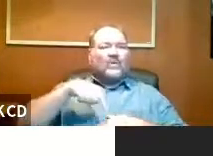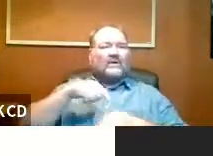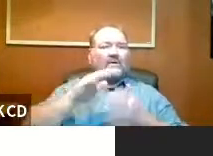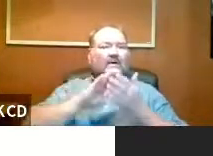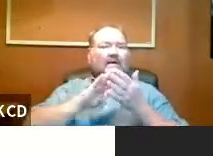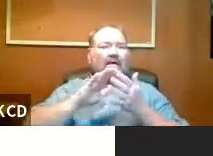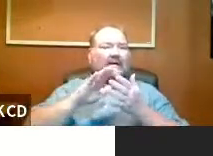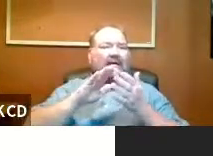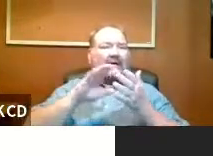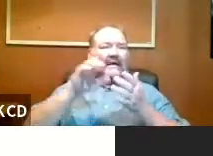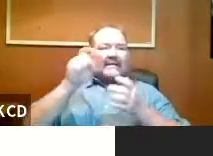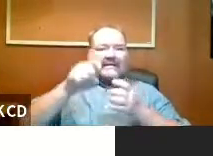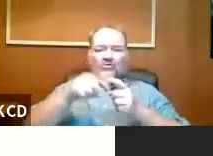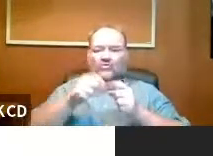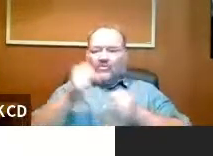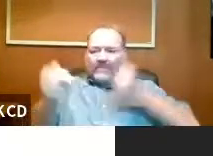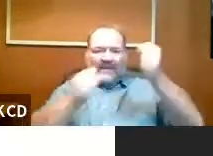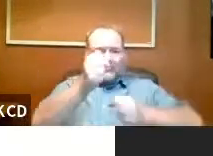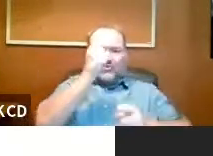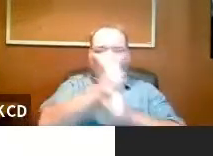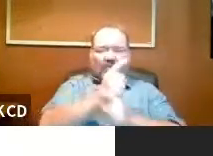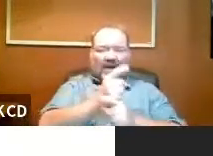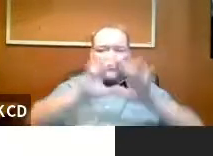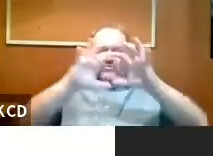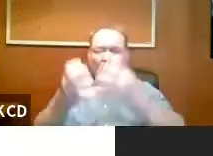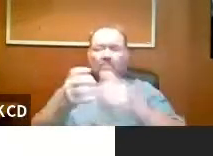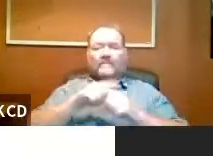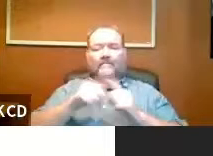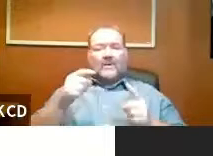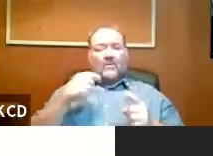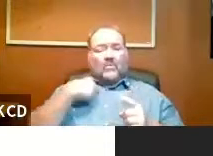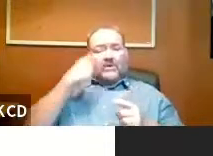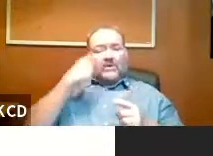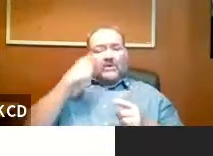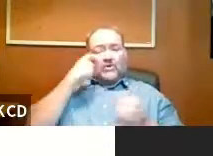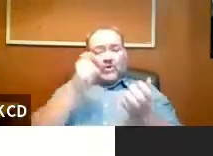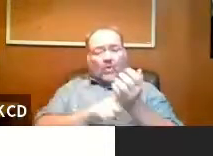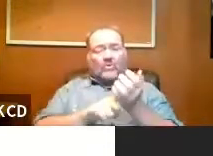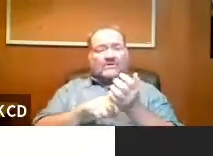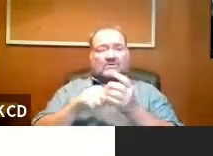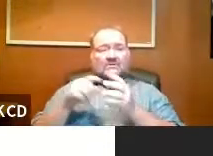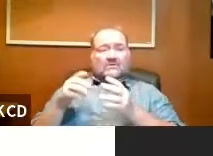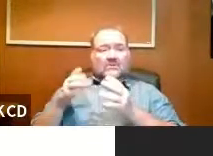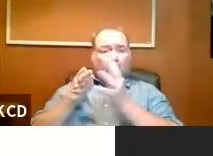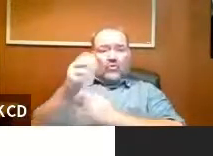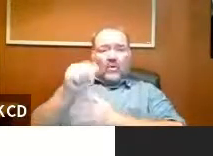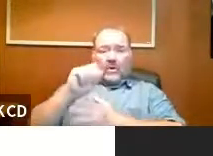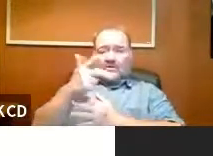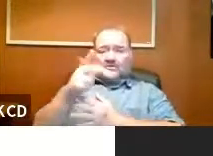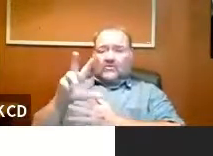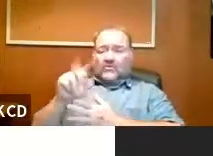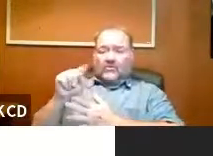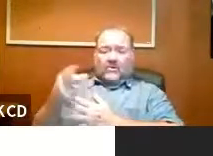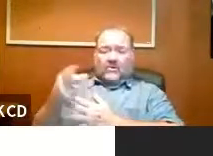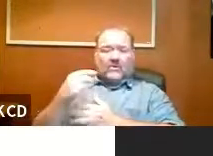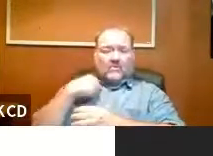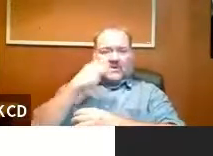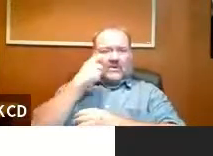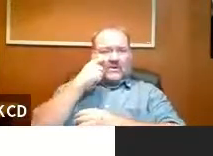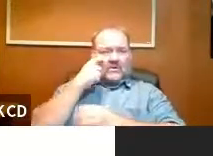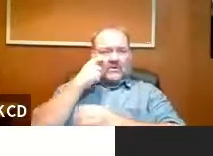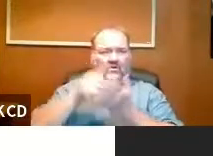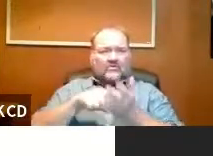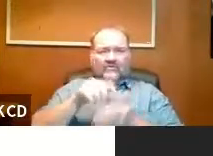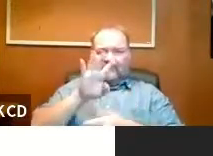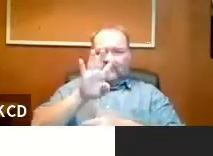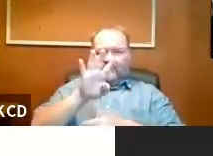placed in the right category. But what we noticed is through the end of August, there was a 432 discrepancy in